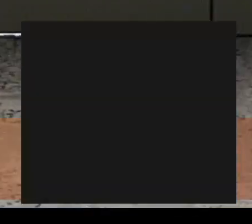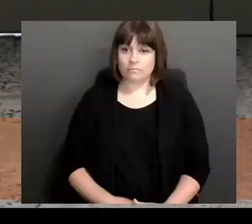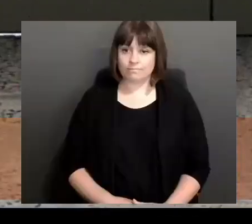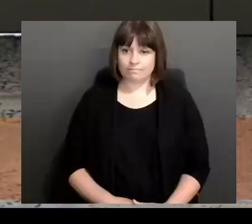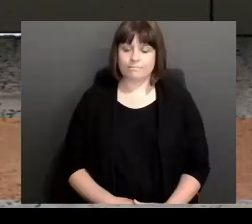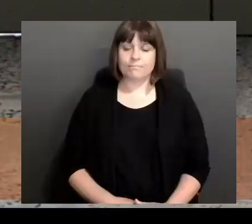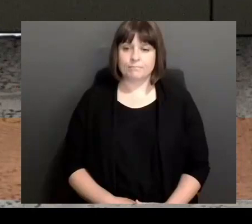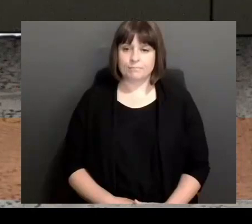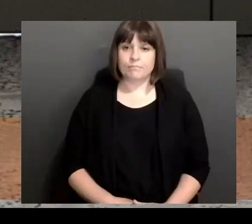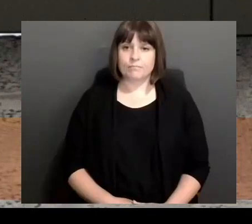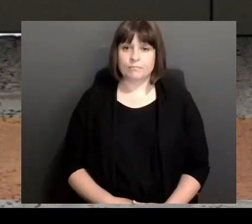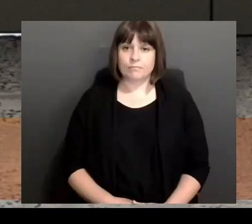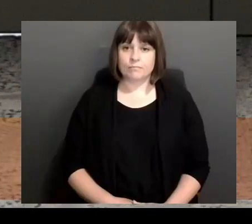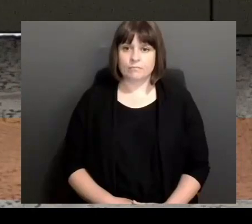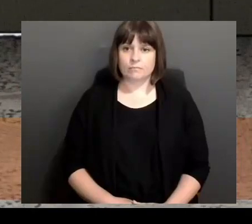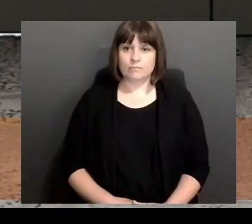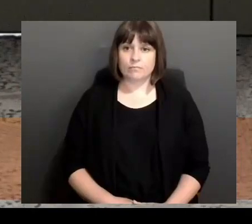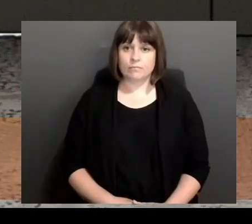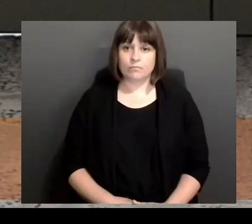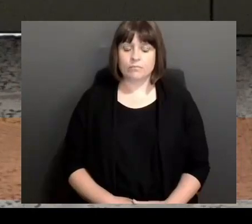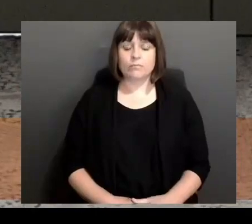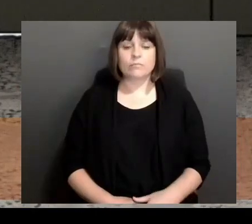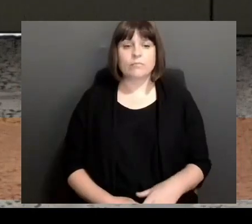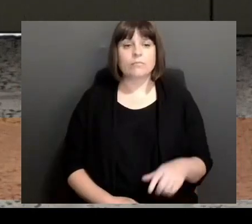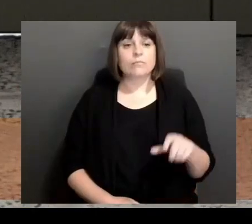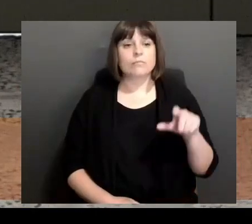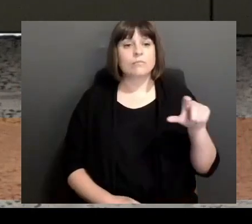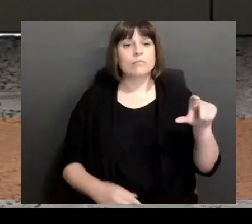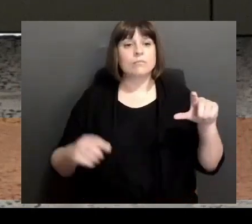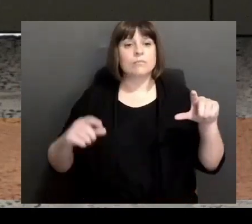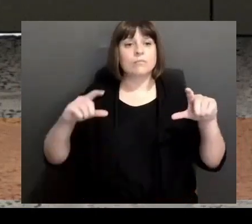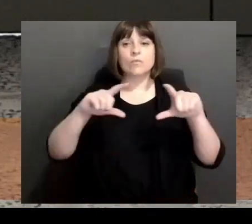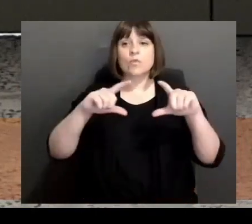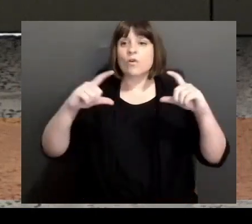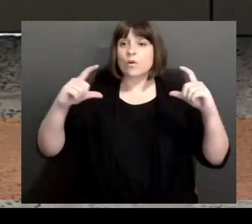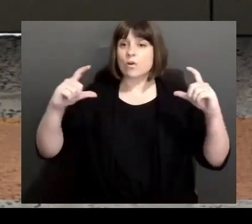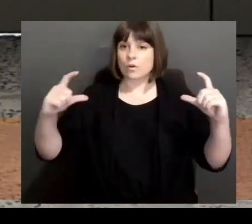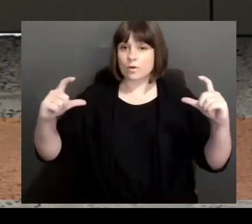Can we bring up 14, paragraph 14 A and B, please?